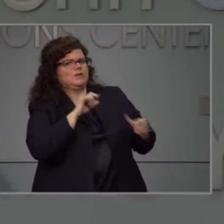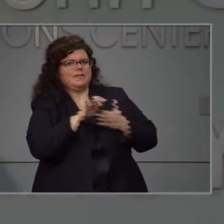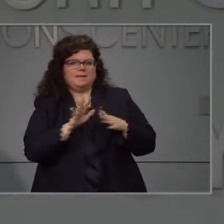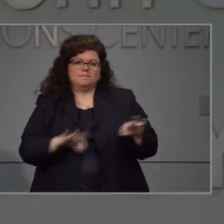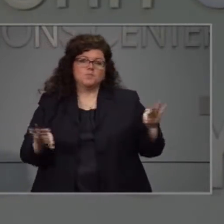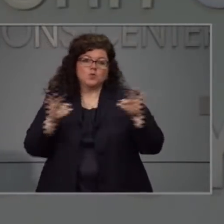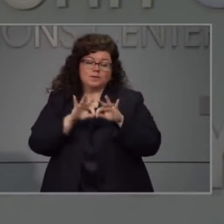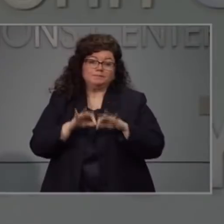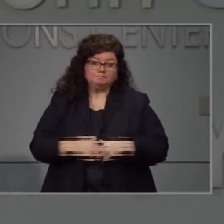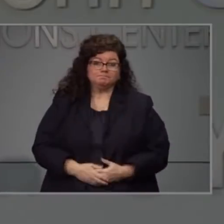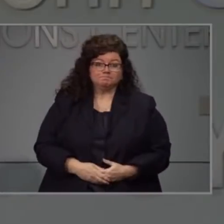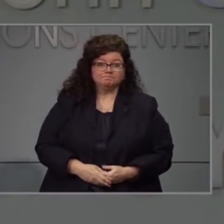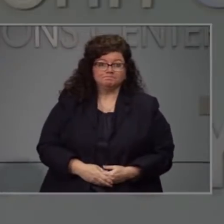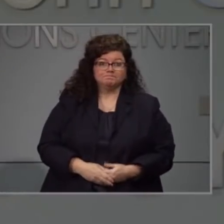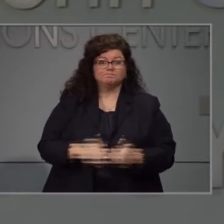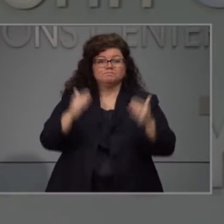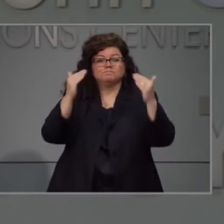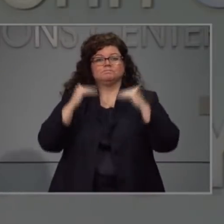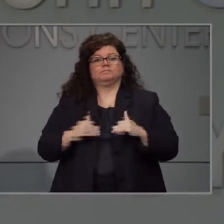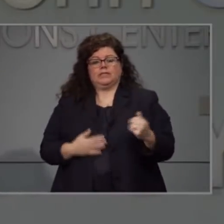Thanks. Next question, please.